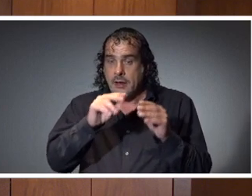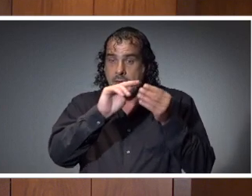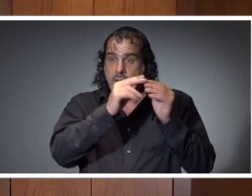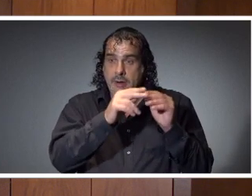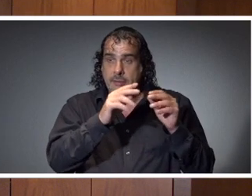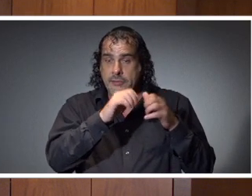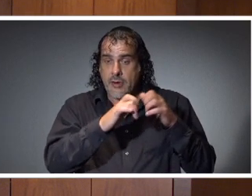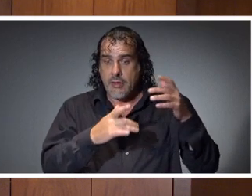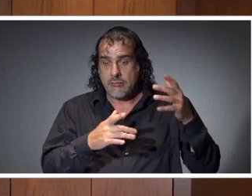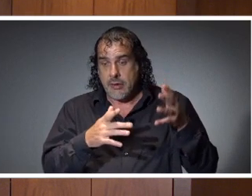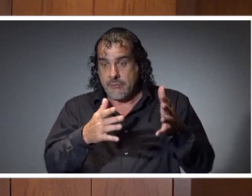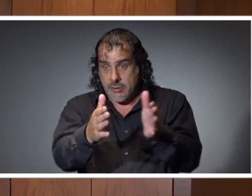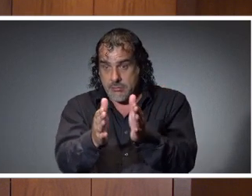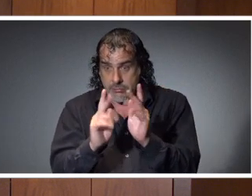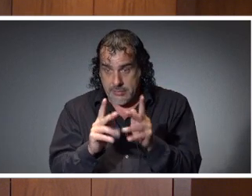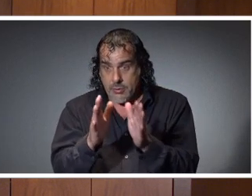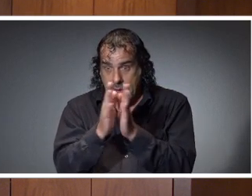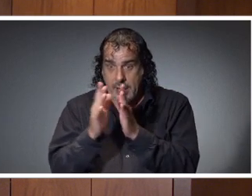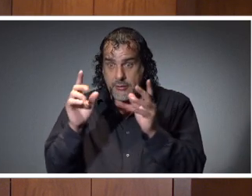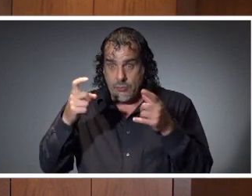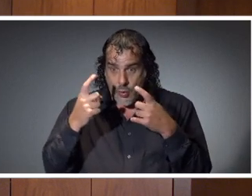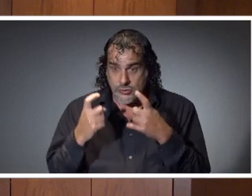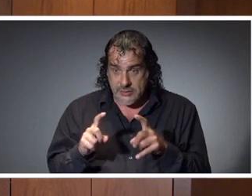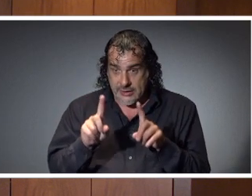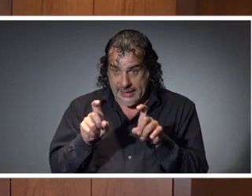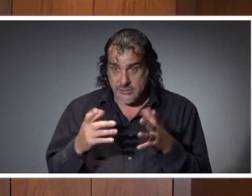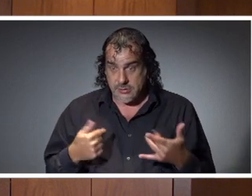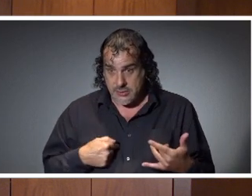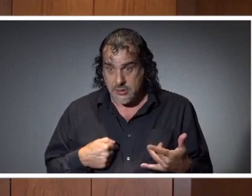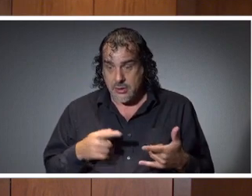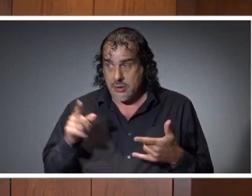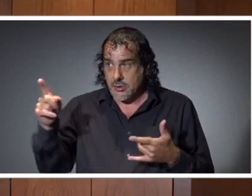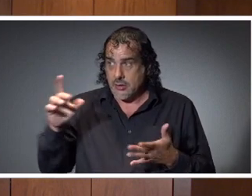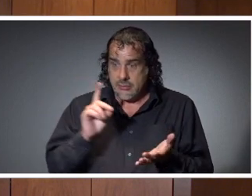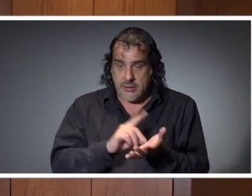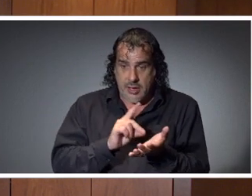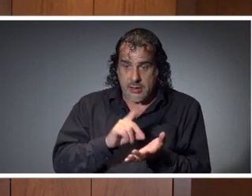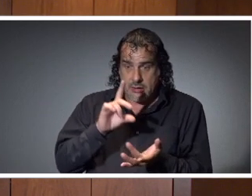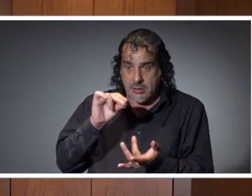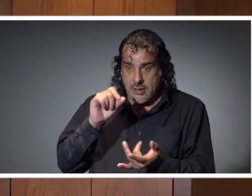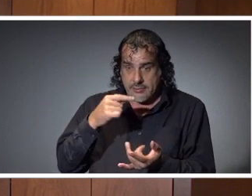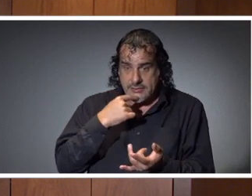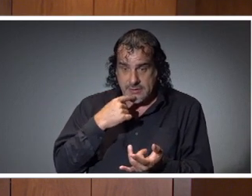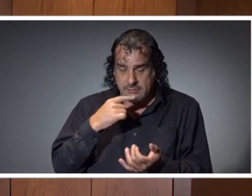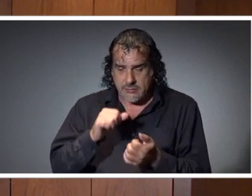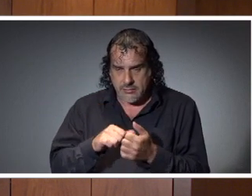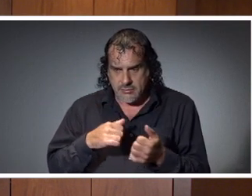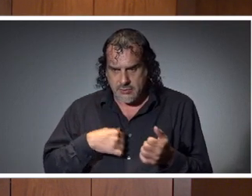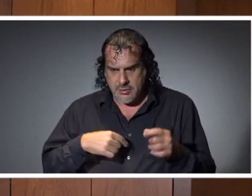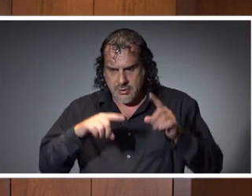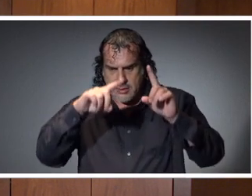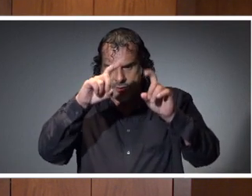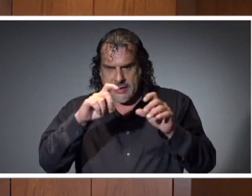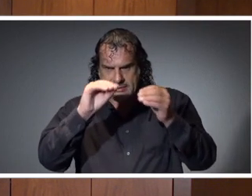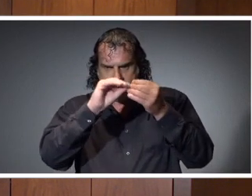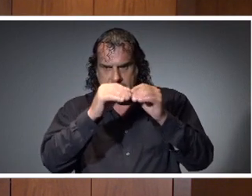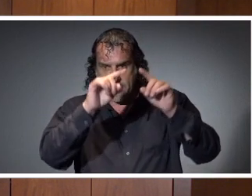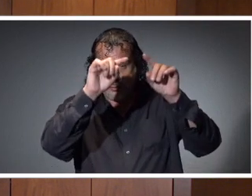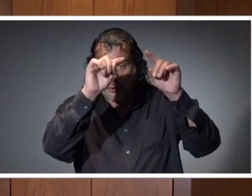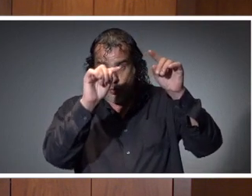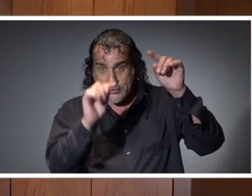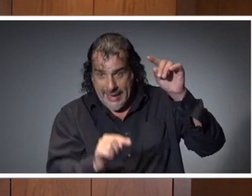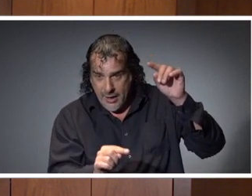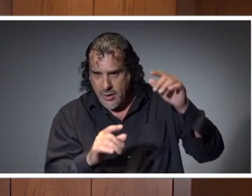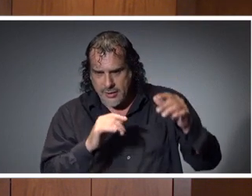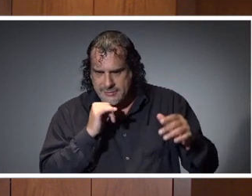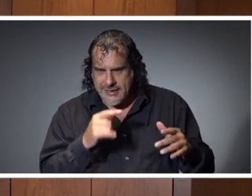much driven by the demand. Dr. Dobbs, I believe that you spoke about it a couple of weeks ago in terms of if we see testing numbers down, it's not necessarily a bad